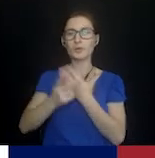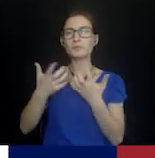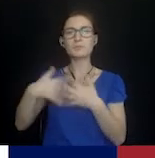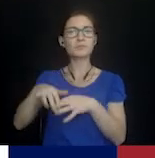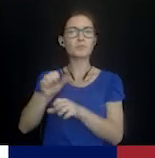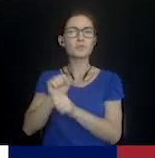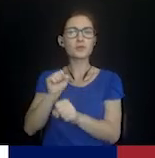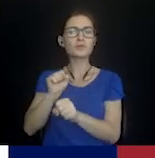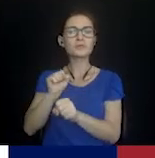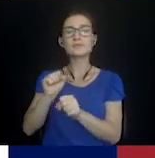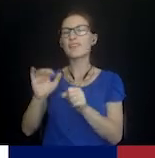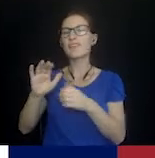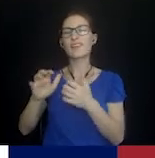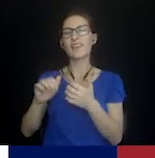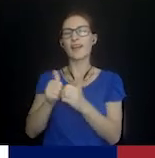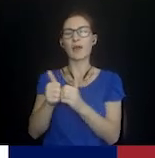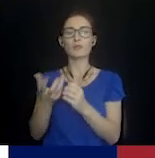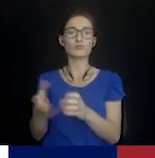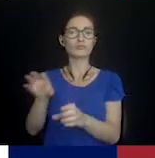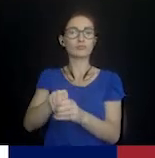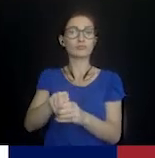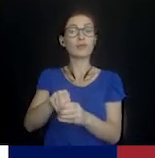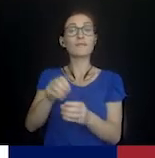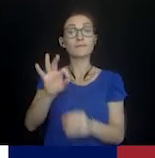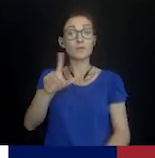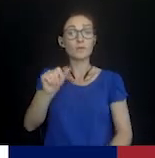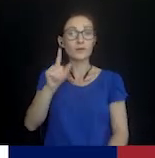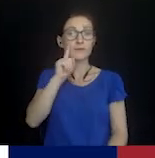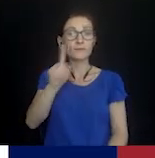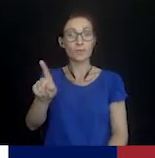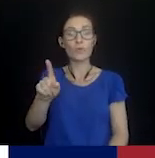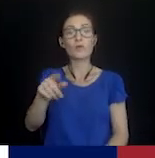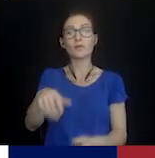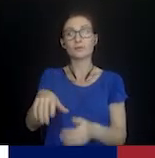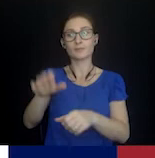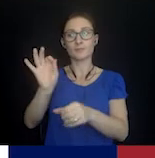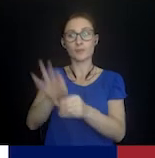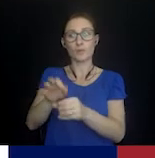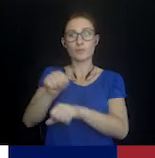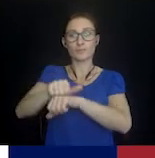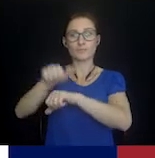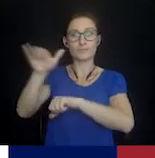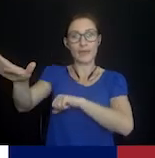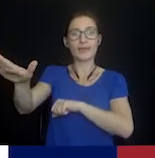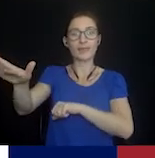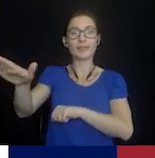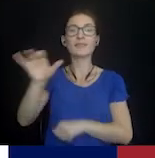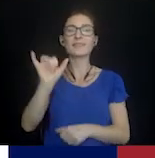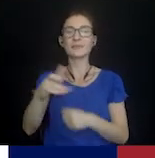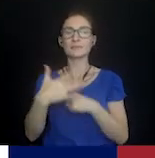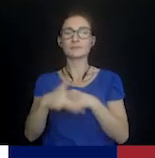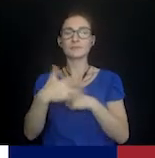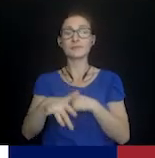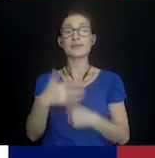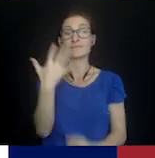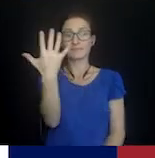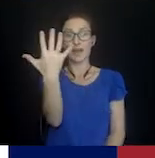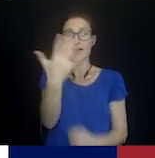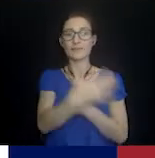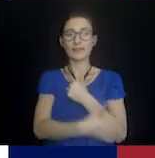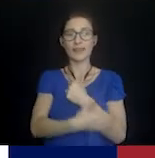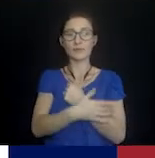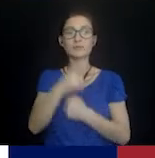program works and how that's going to be implemented in Florida for accessible vote by mail, which was available in 5 counties for the